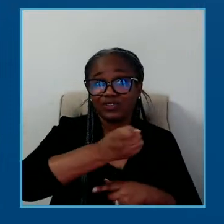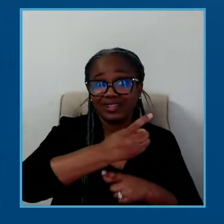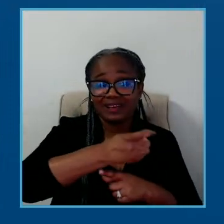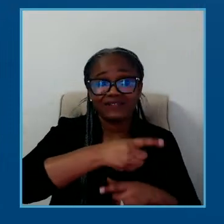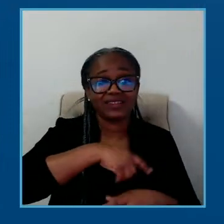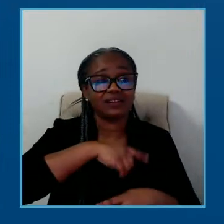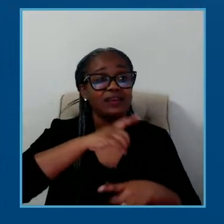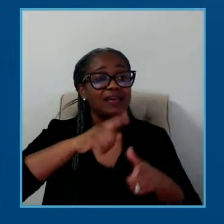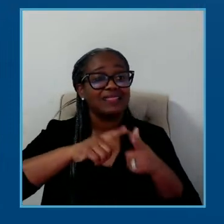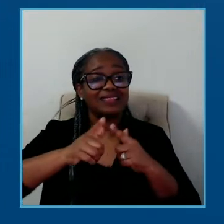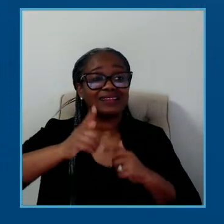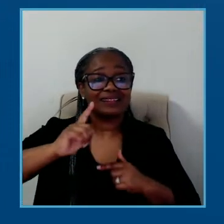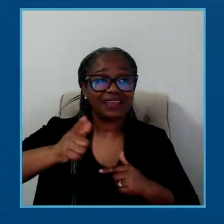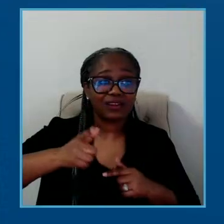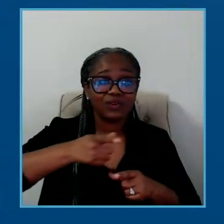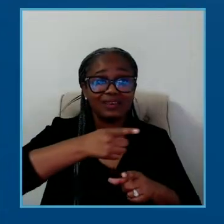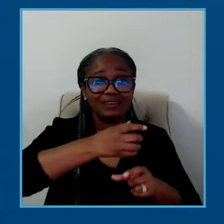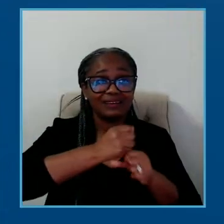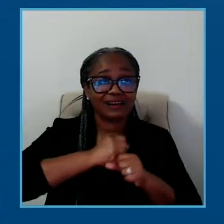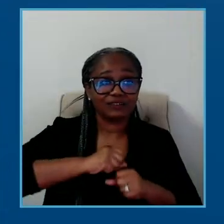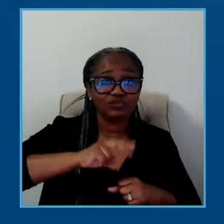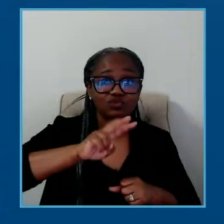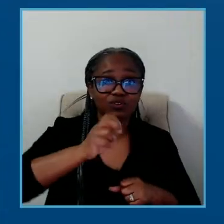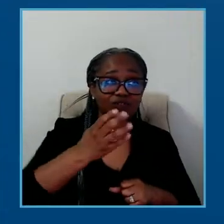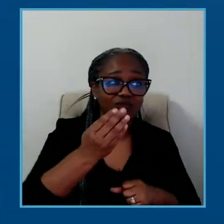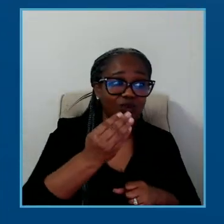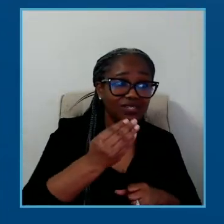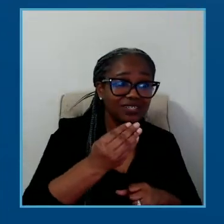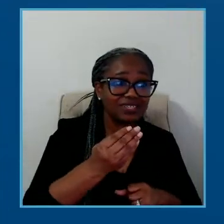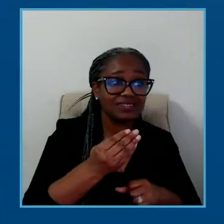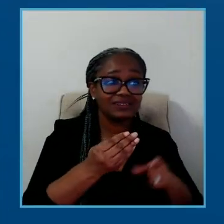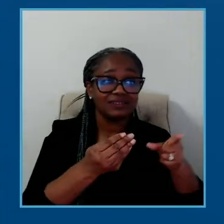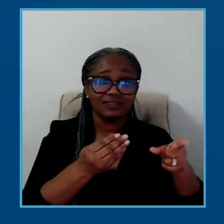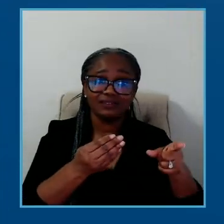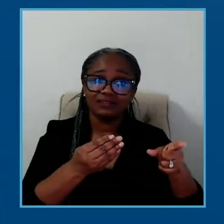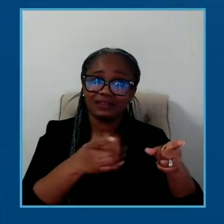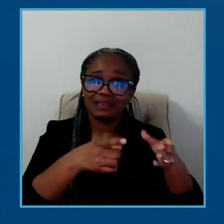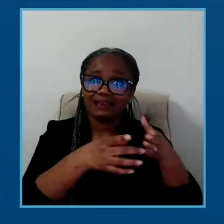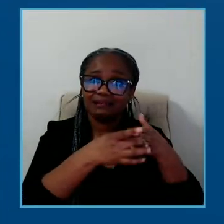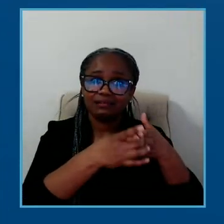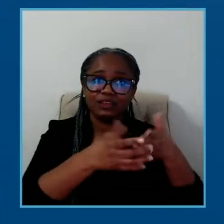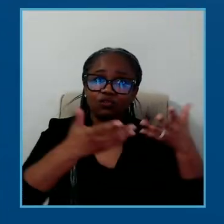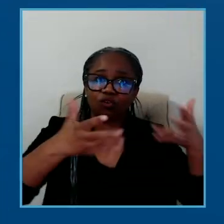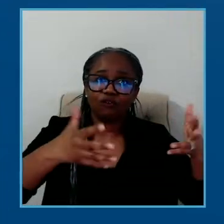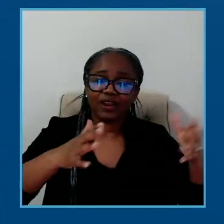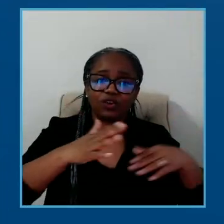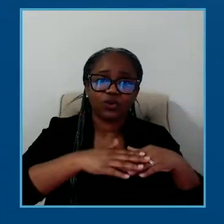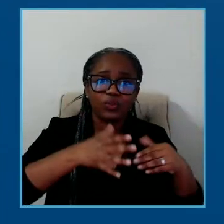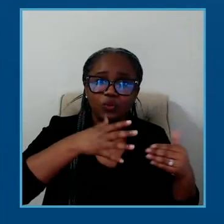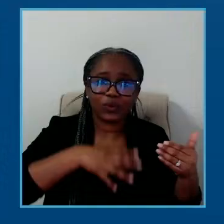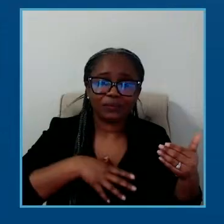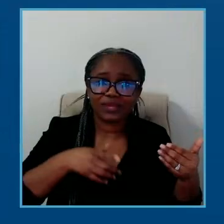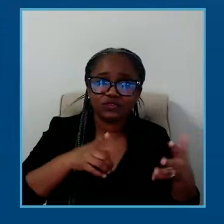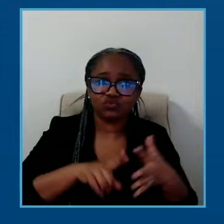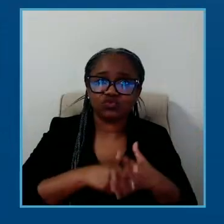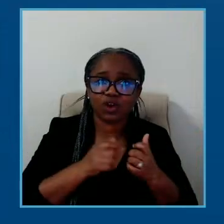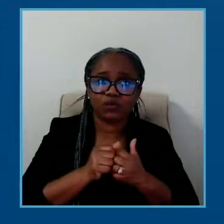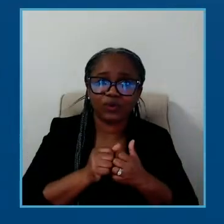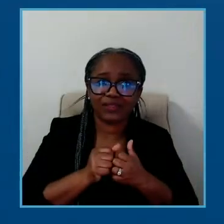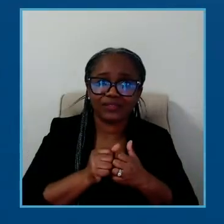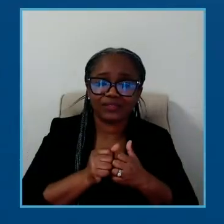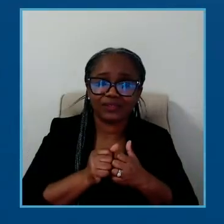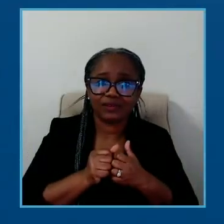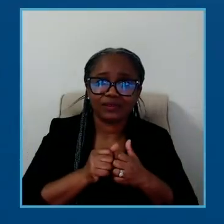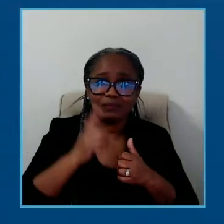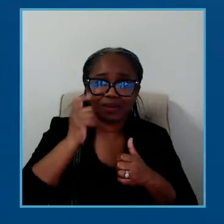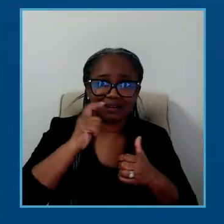vote lead on the women before they ever started the counting is just not fair and not